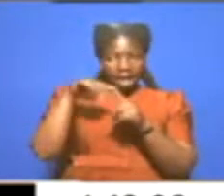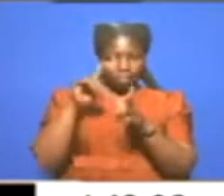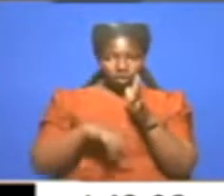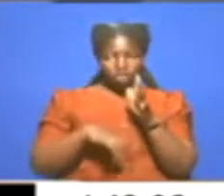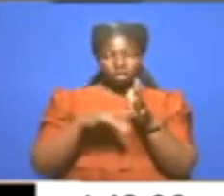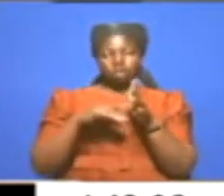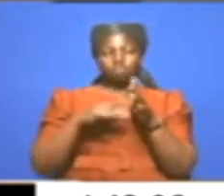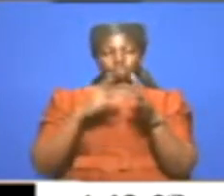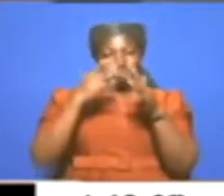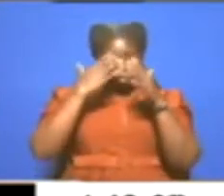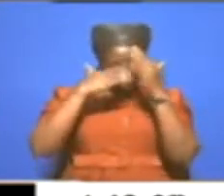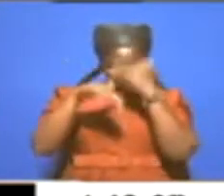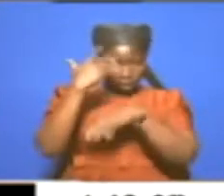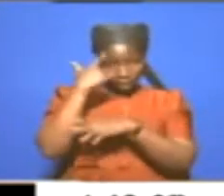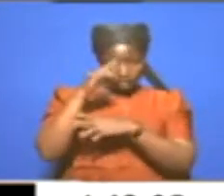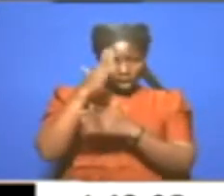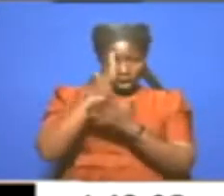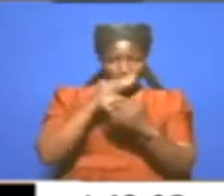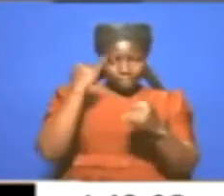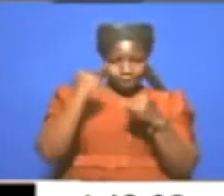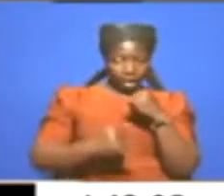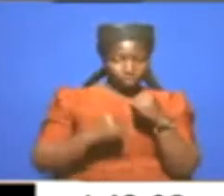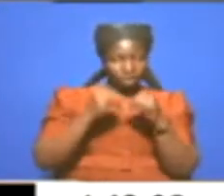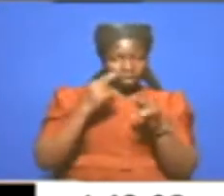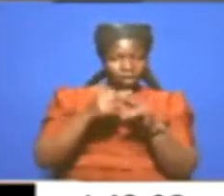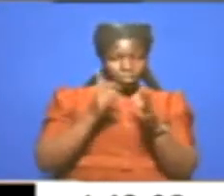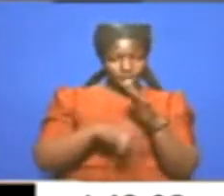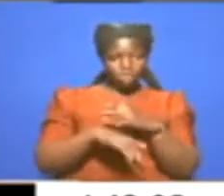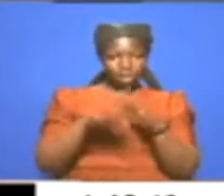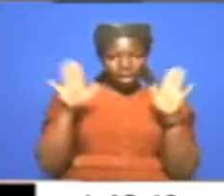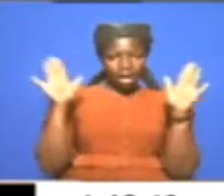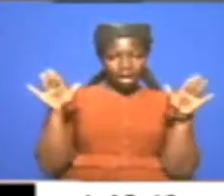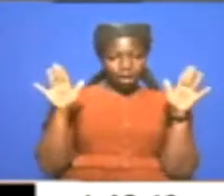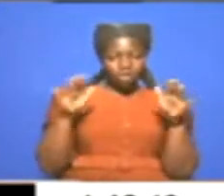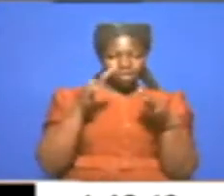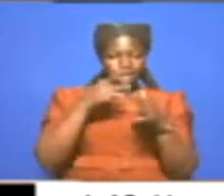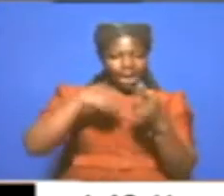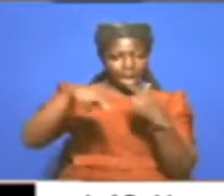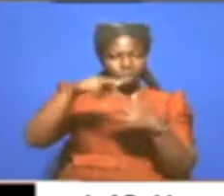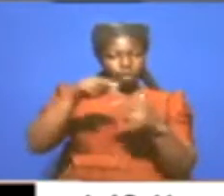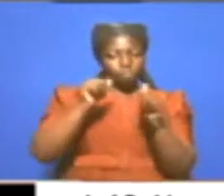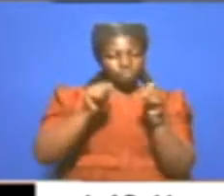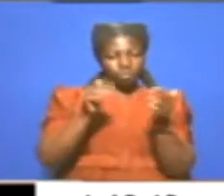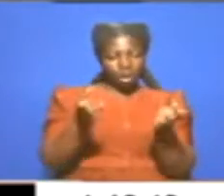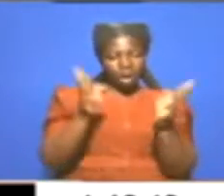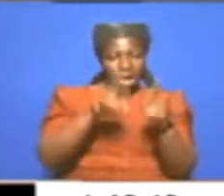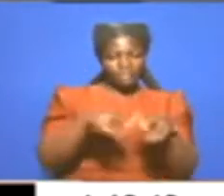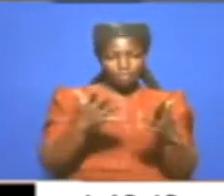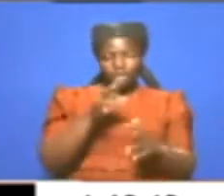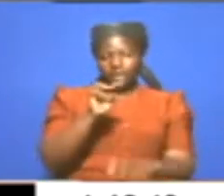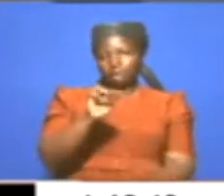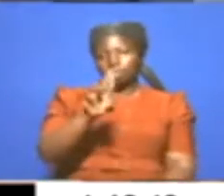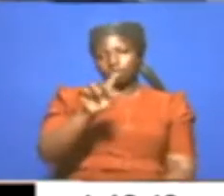the series semifinals, dubbed the Eagles round, to be played at the Muthaiga Golf Club in